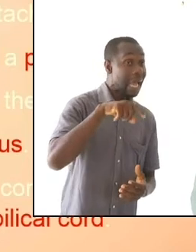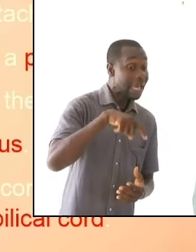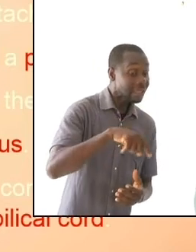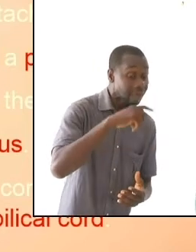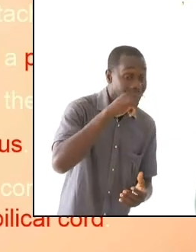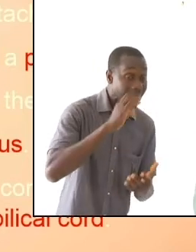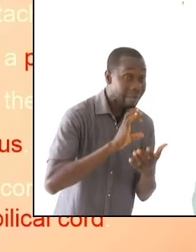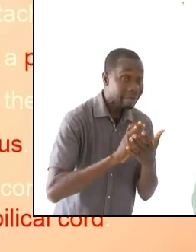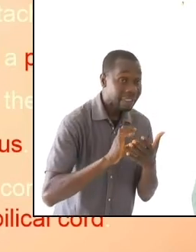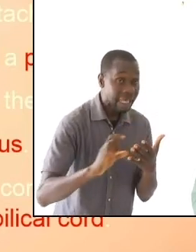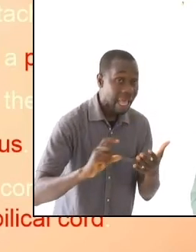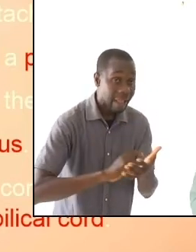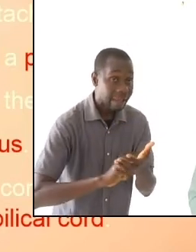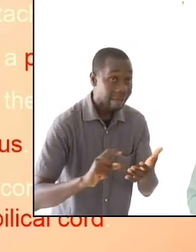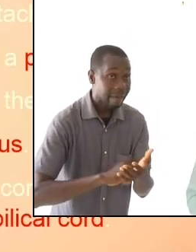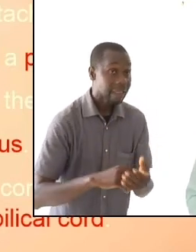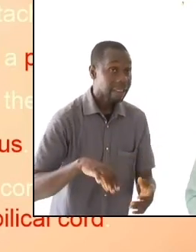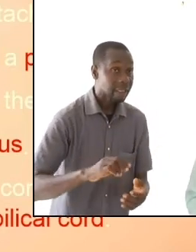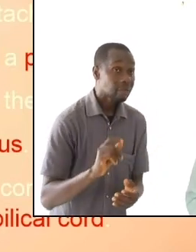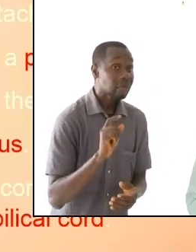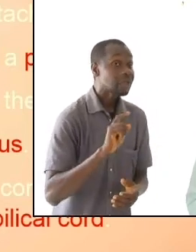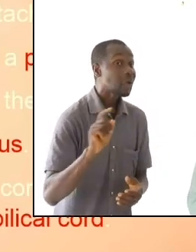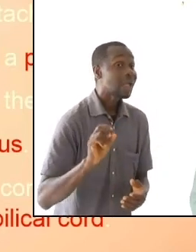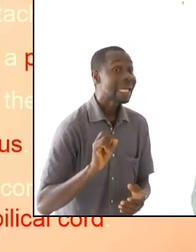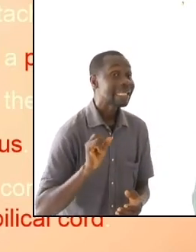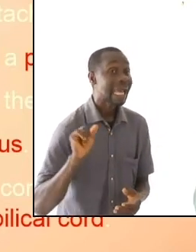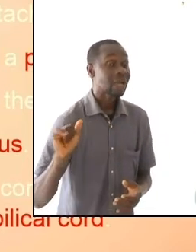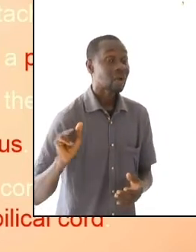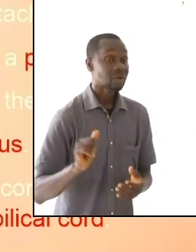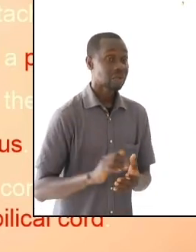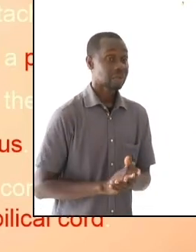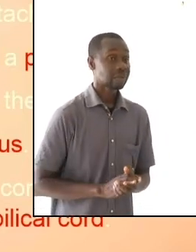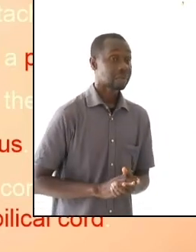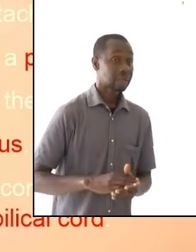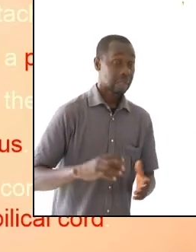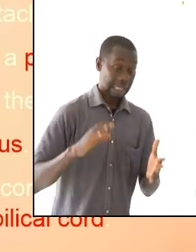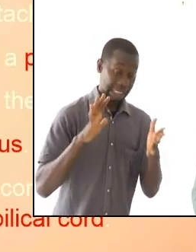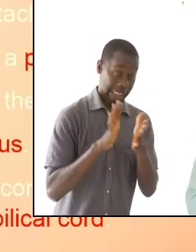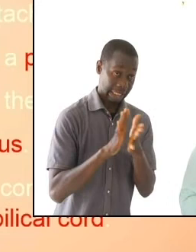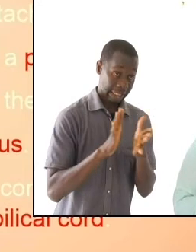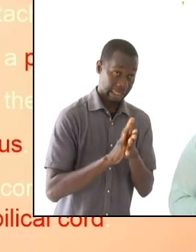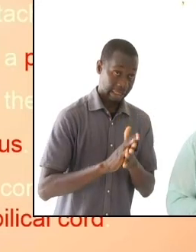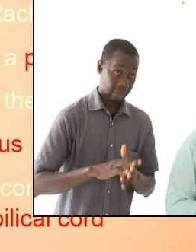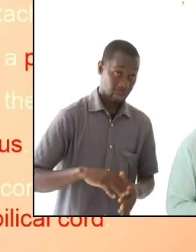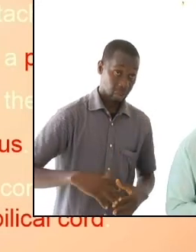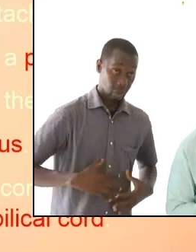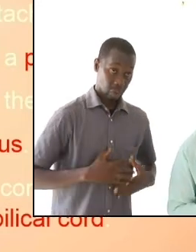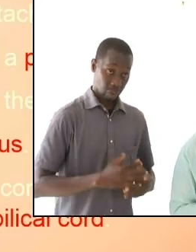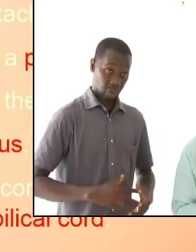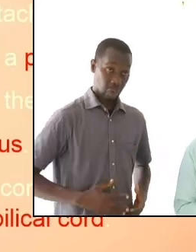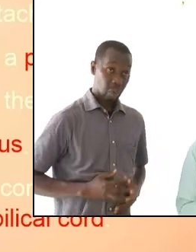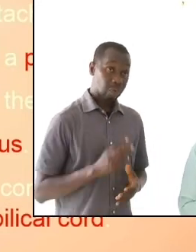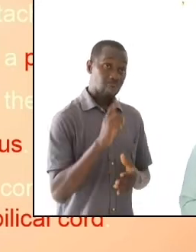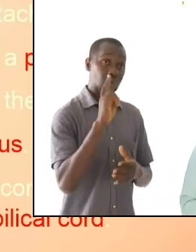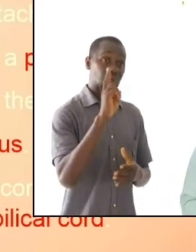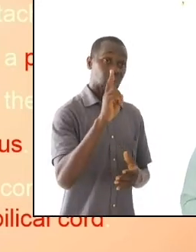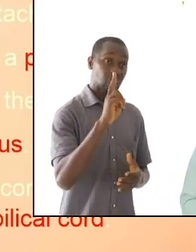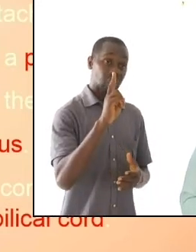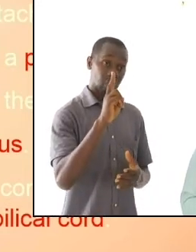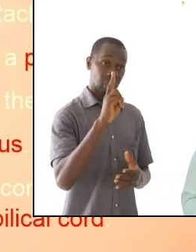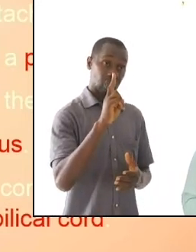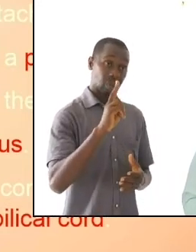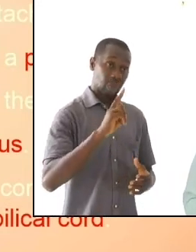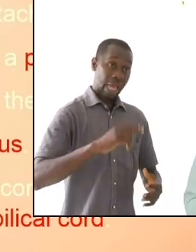ovum is called a zygote. It attaches itself to the wall of the uterus, and